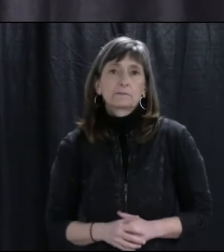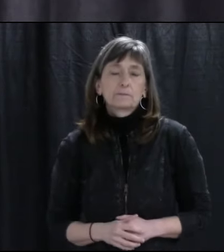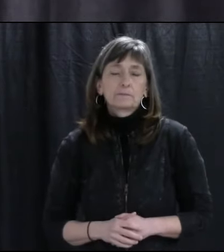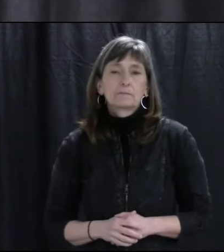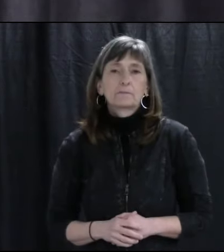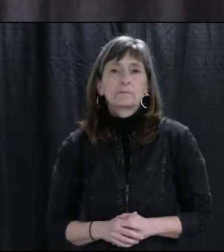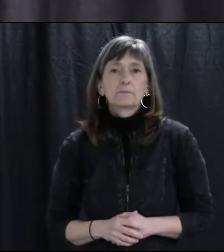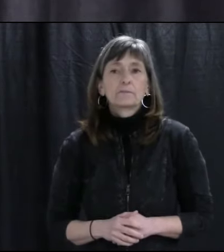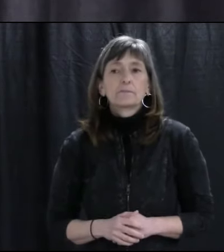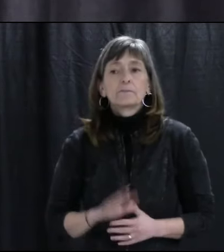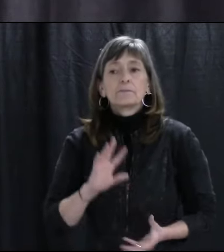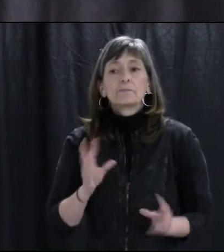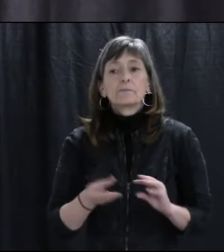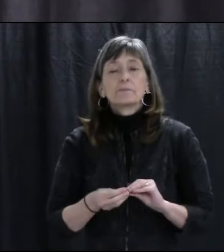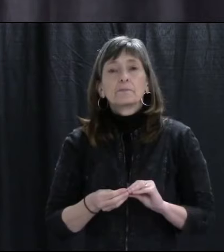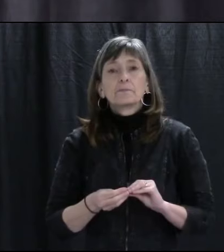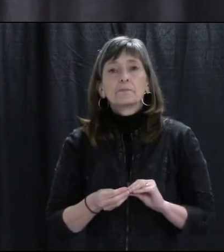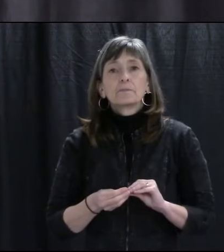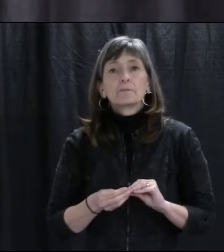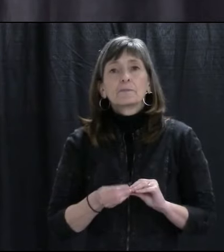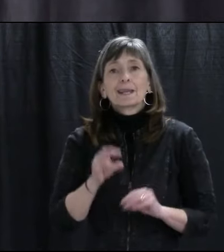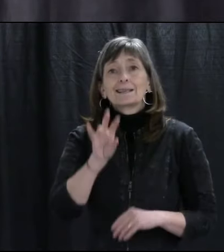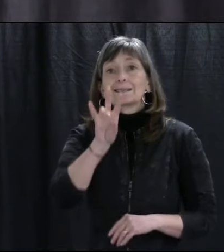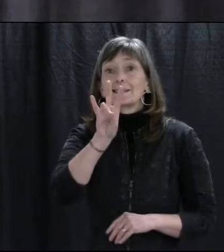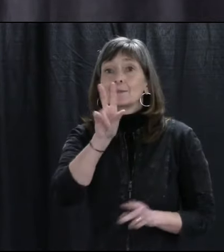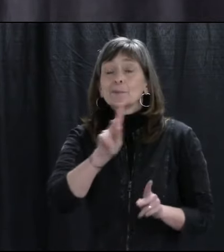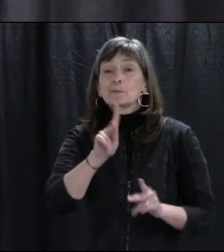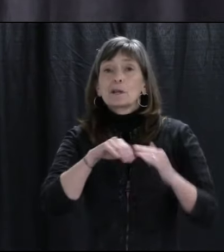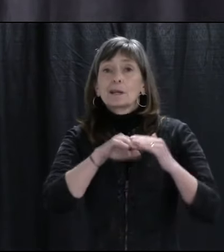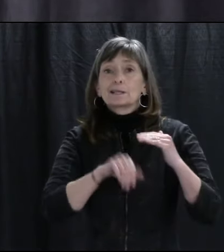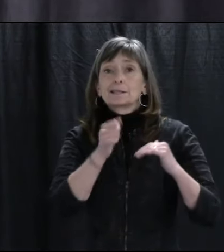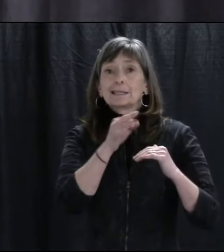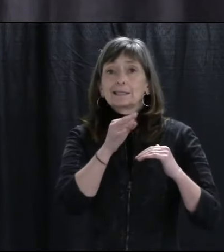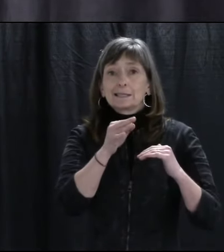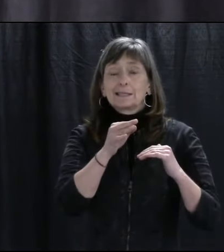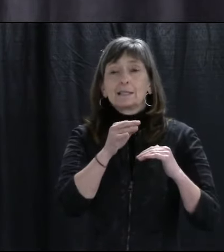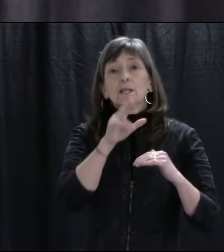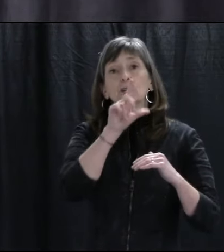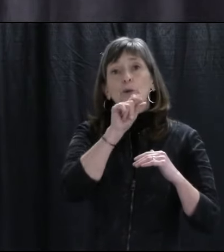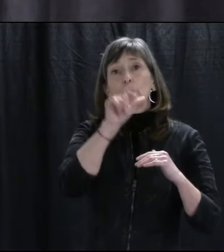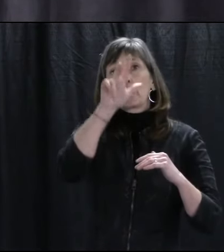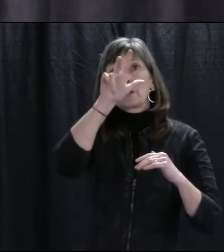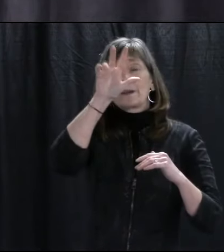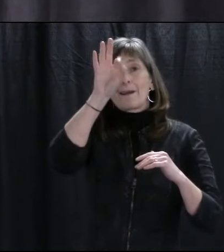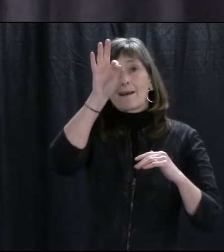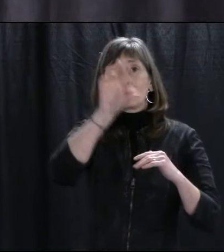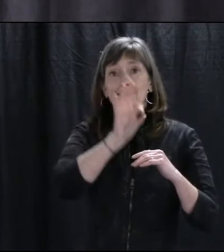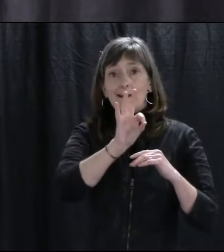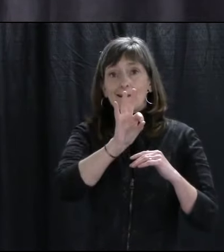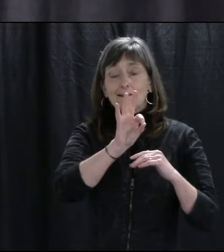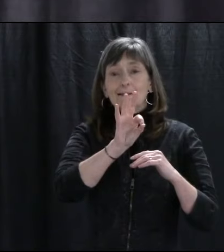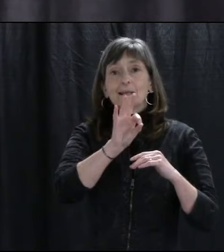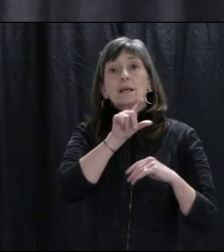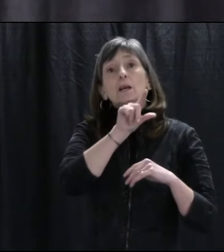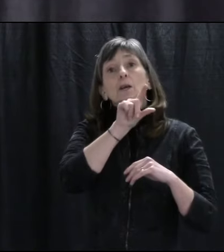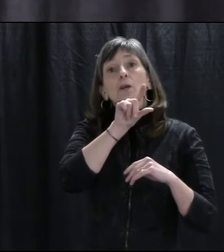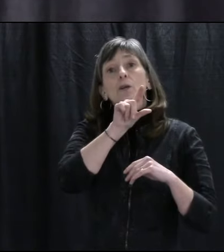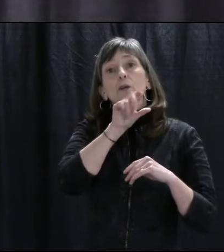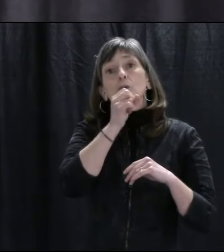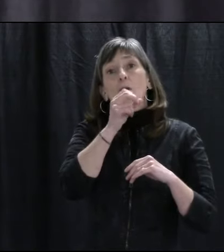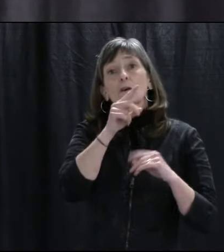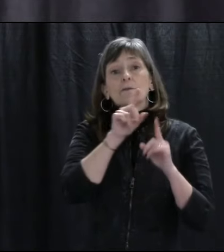Of these cases, we have 7 people under the age of 19, 9 between 20 and 39, 12 between 40 and